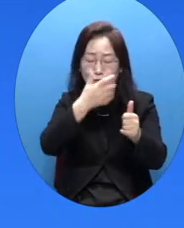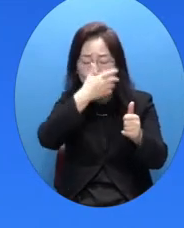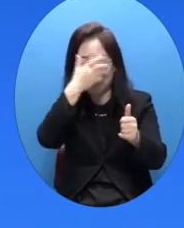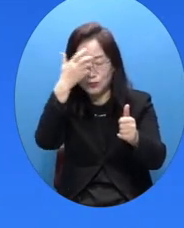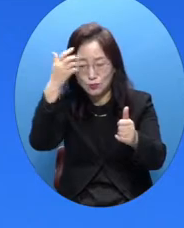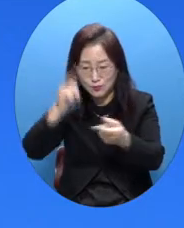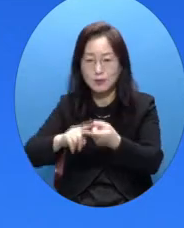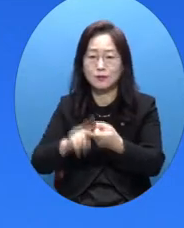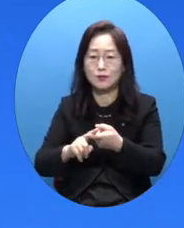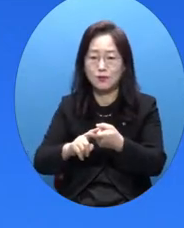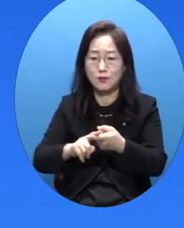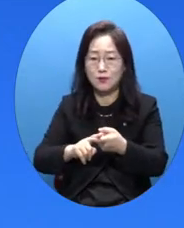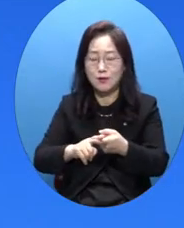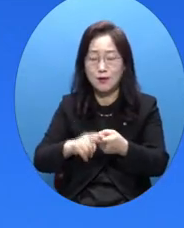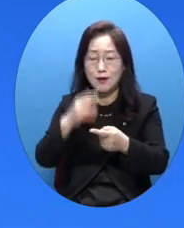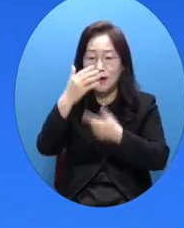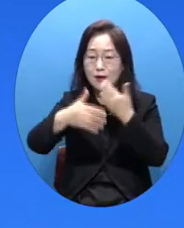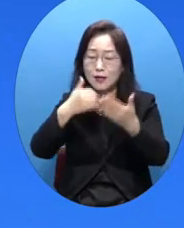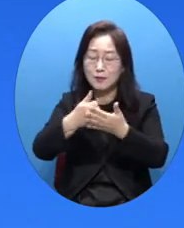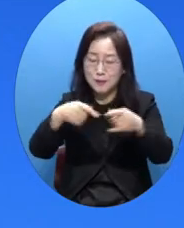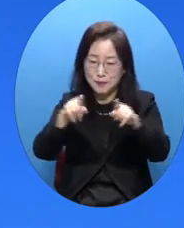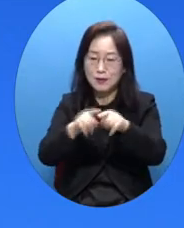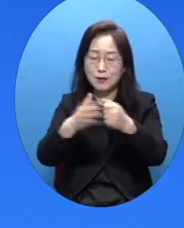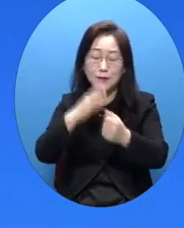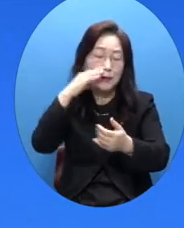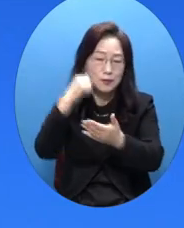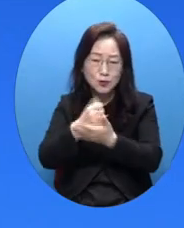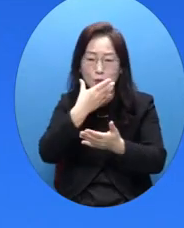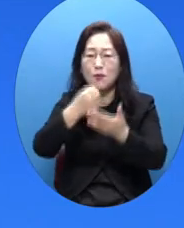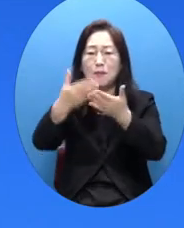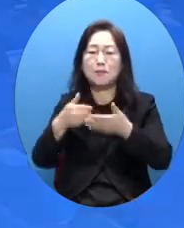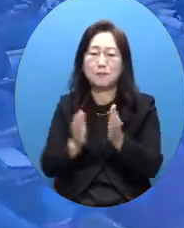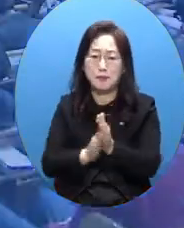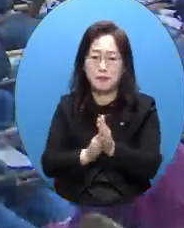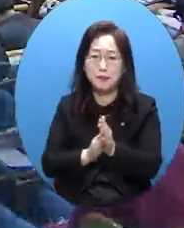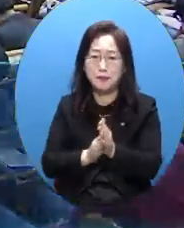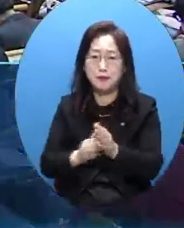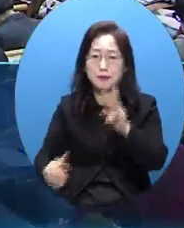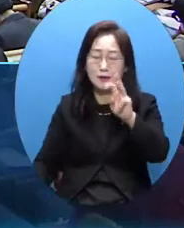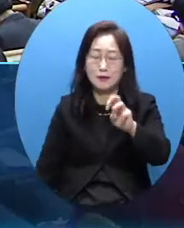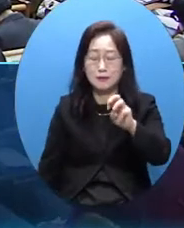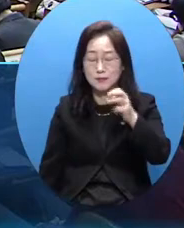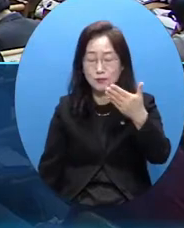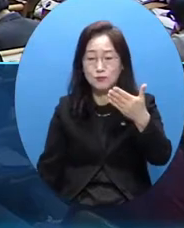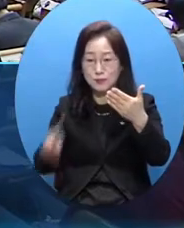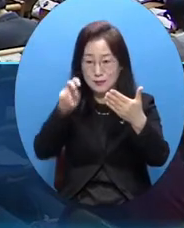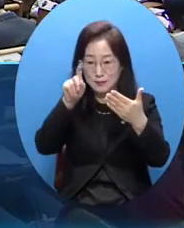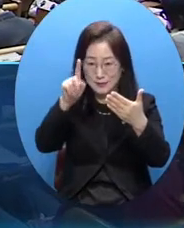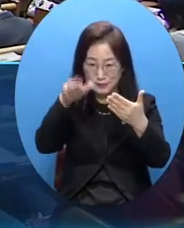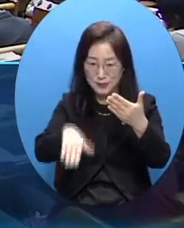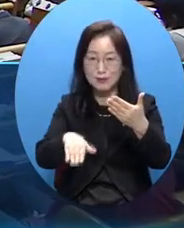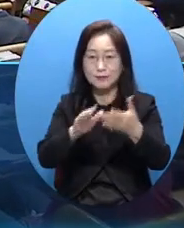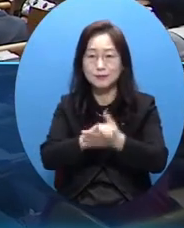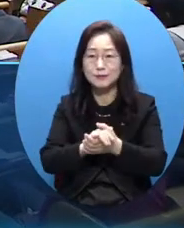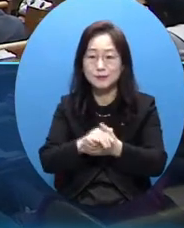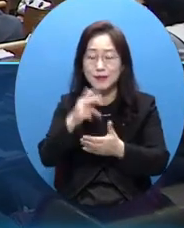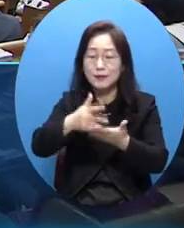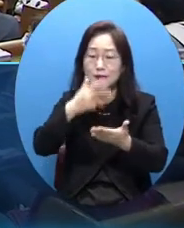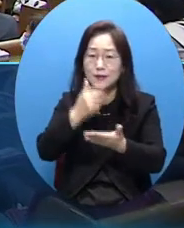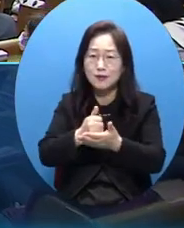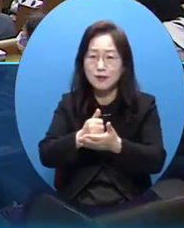despite this situation Joseph dreams didn't disappear in prison because the Lord is with him